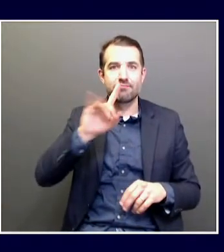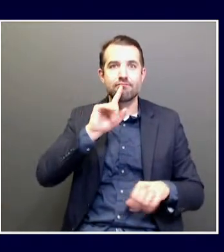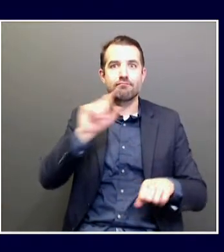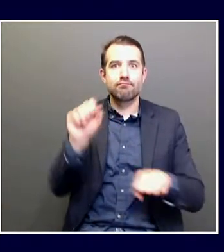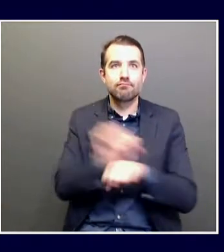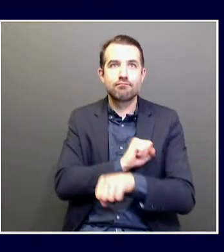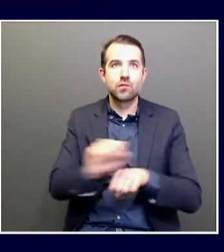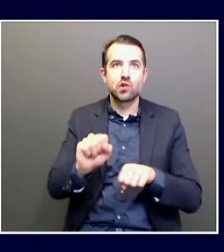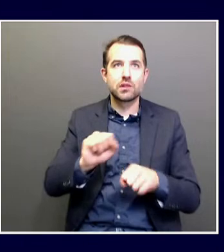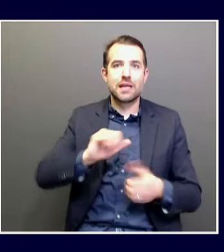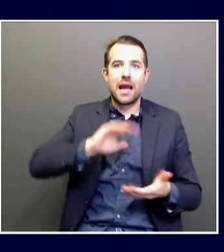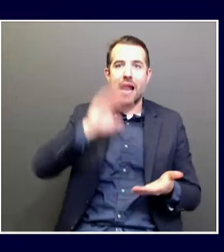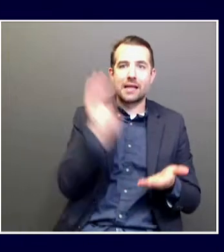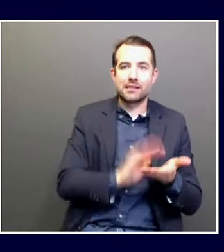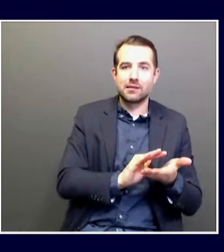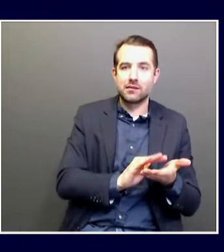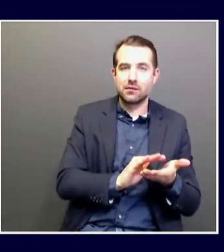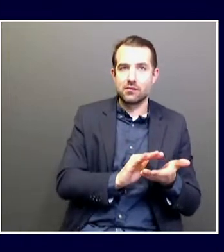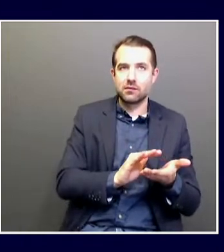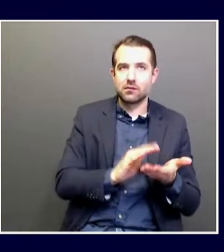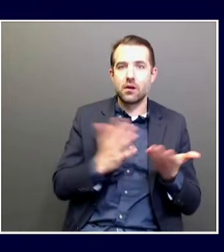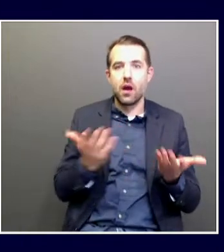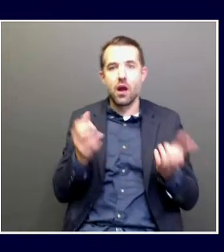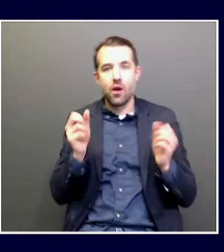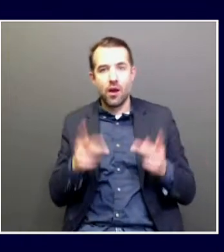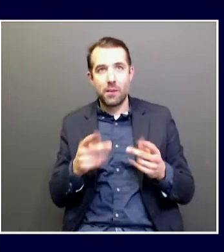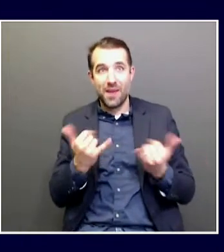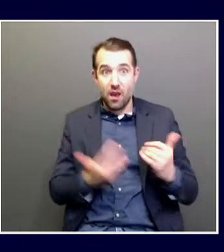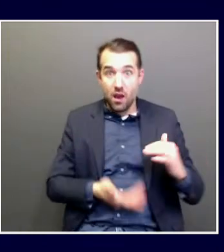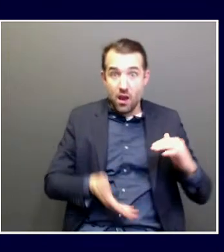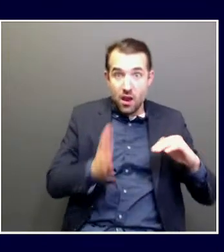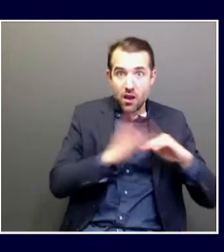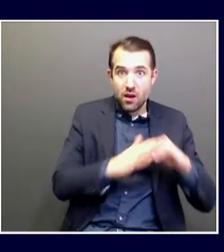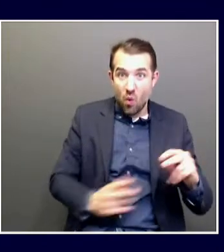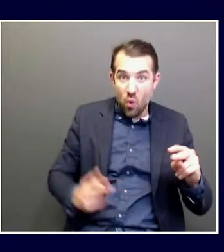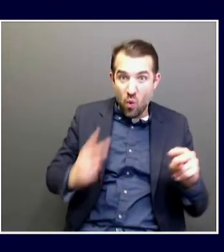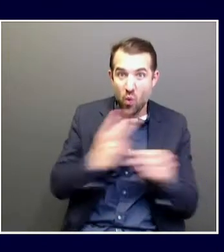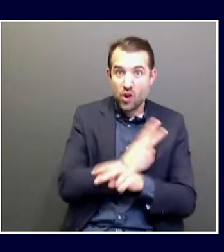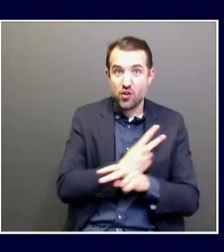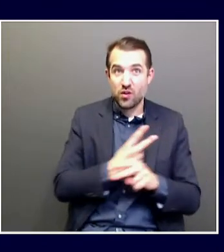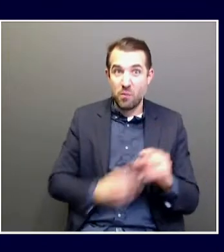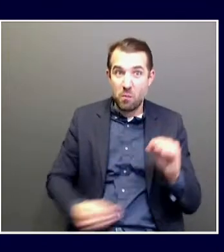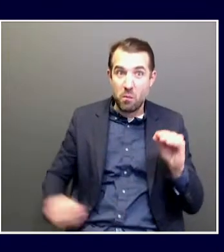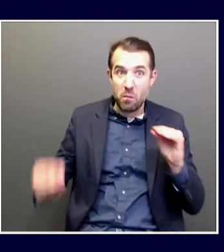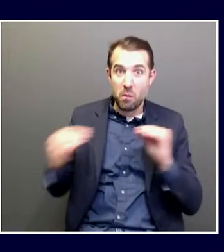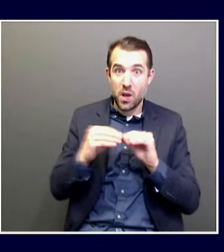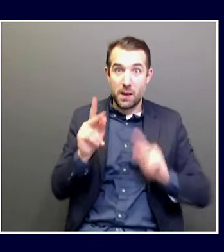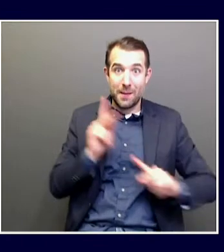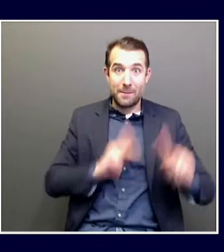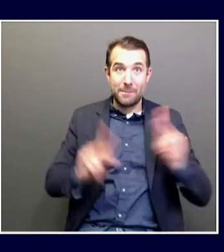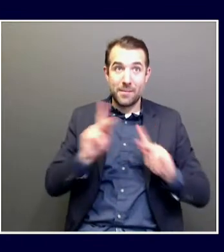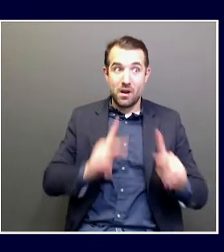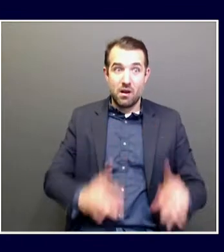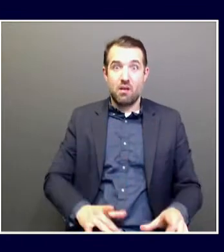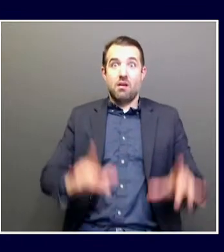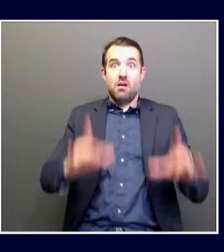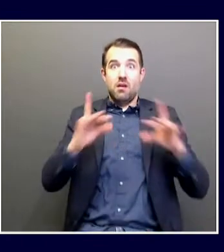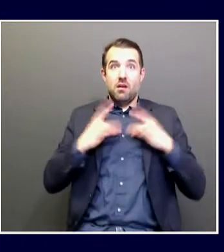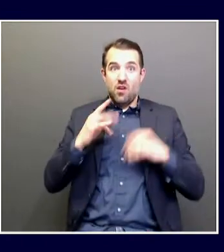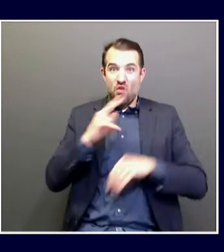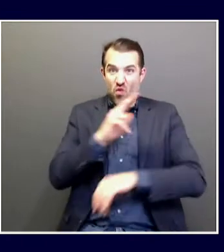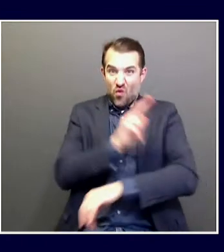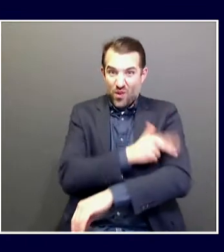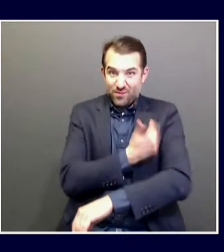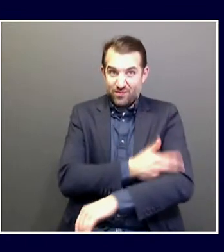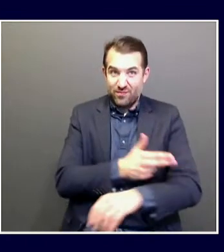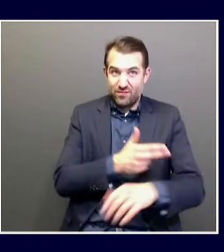that's going to send more people to the hospital and more people will die. So how do you get the message for people who are like, this is a milder disease. Like, what do